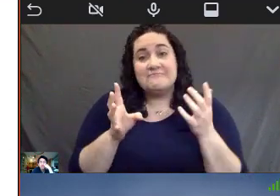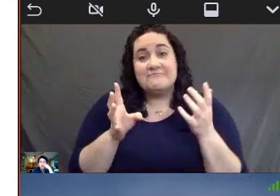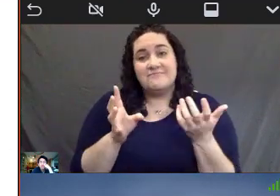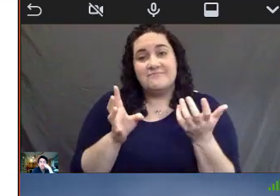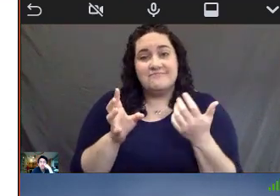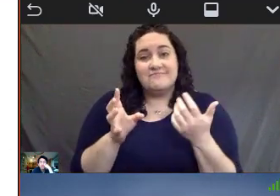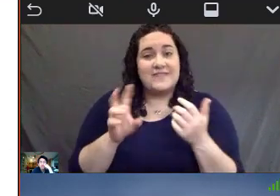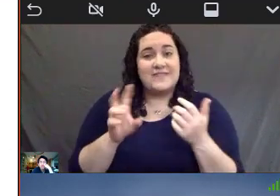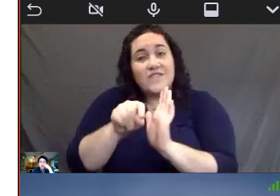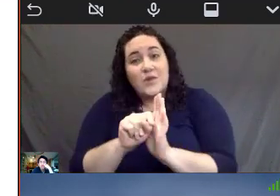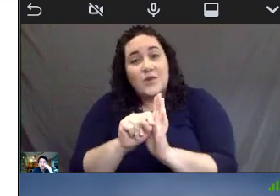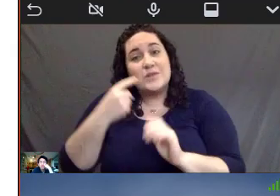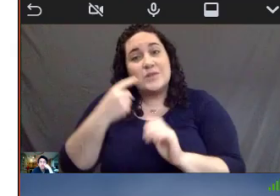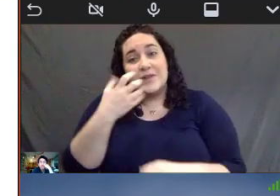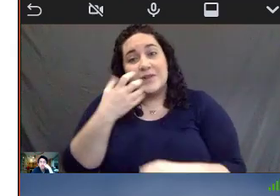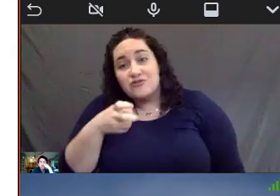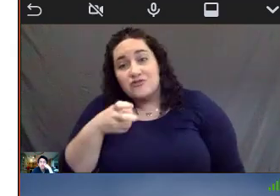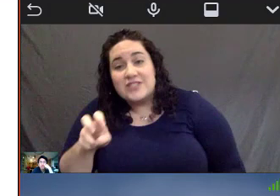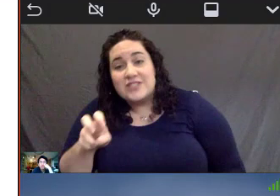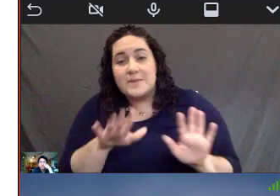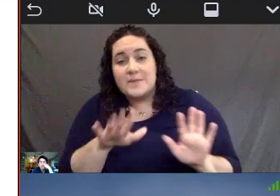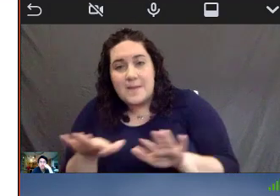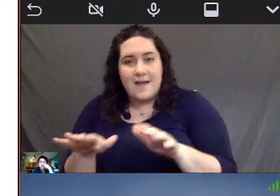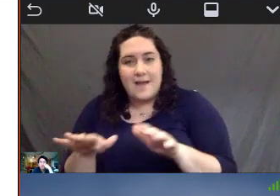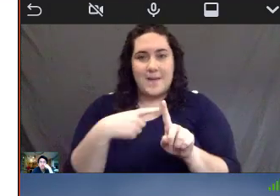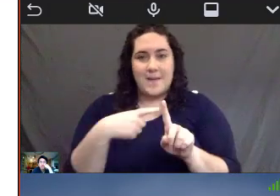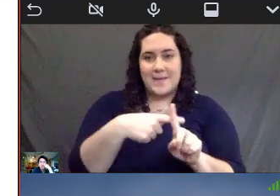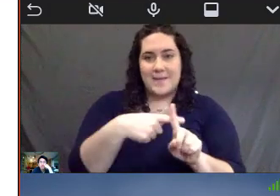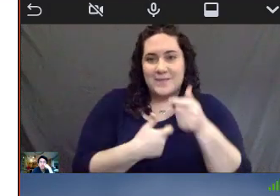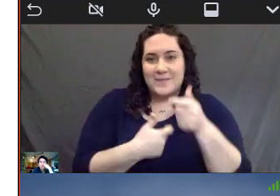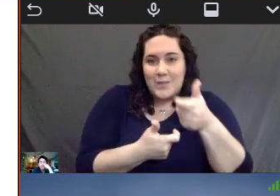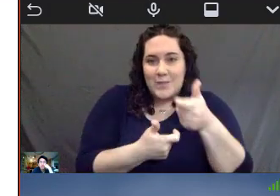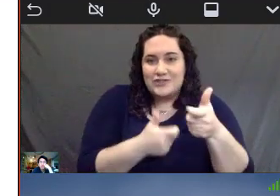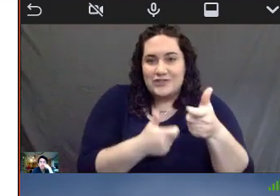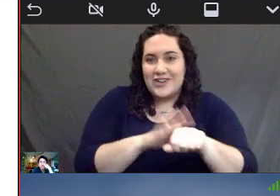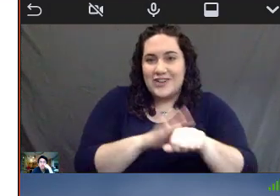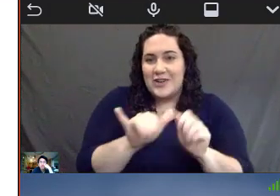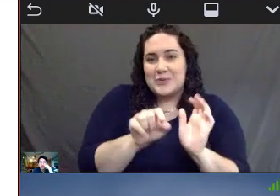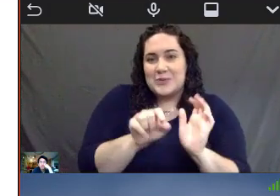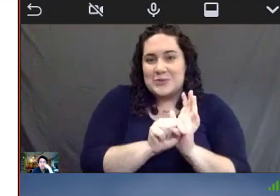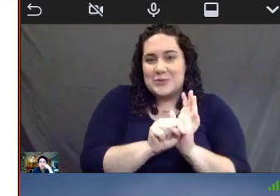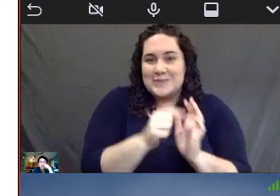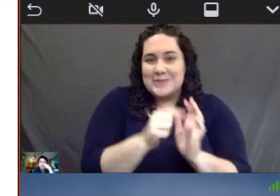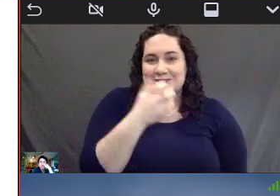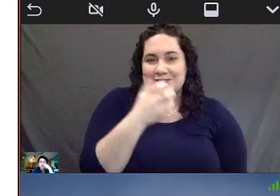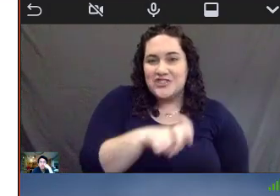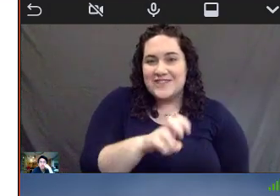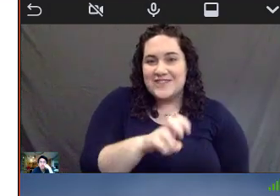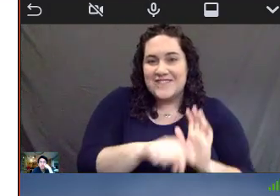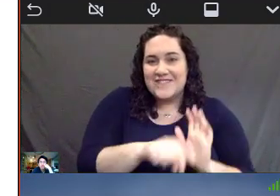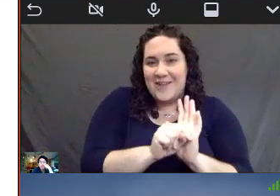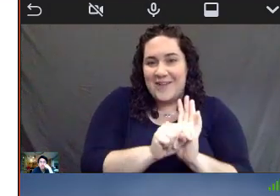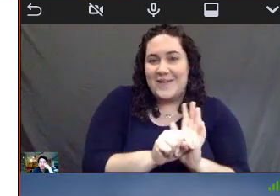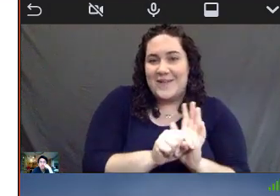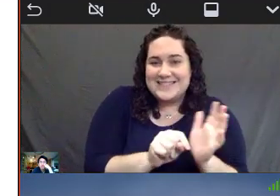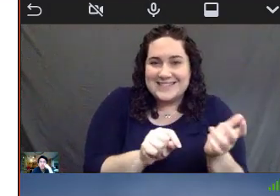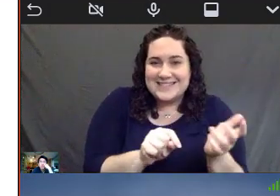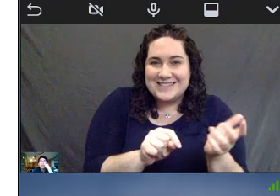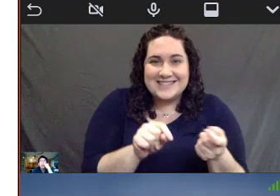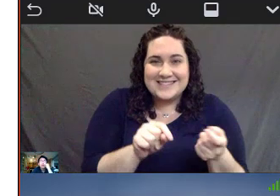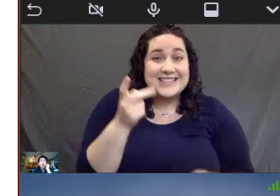videos. So on YouTube, right? I'm really getting a kick out of this Gourmet Makes videos. So this